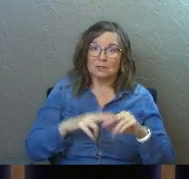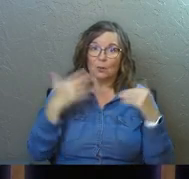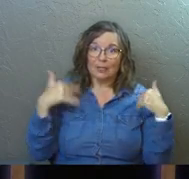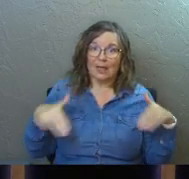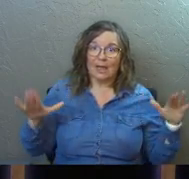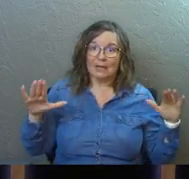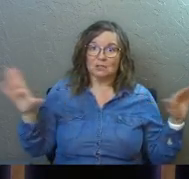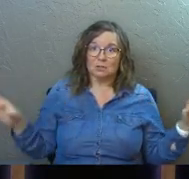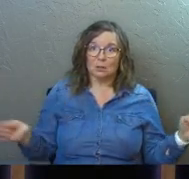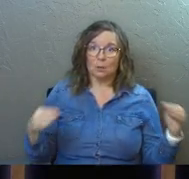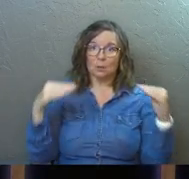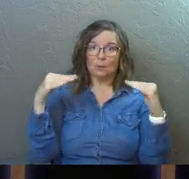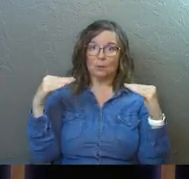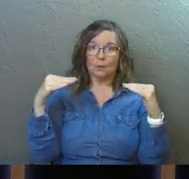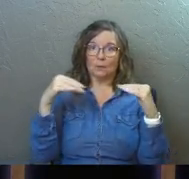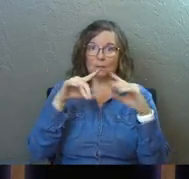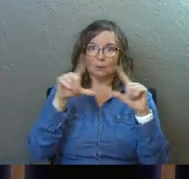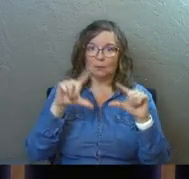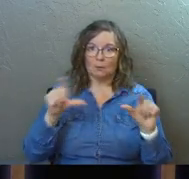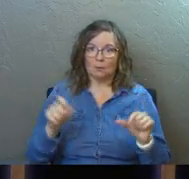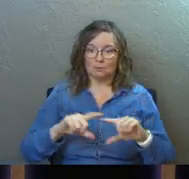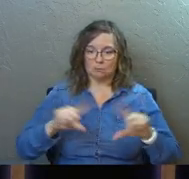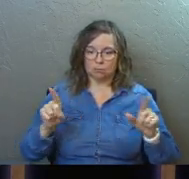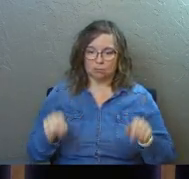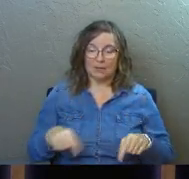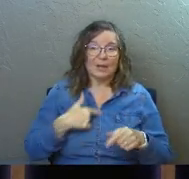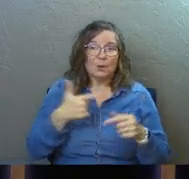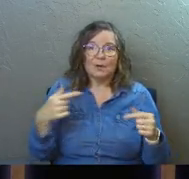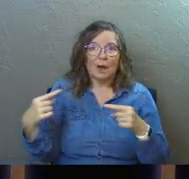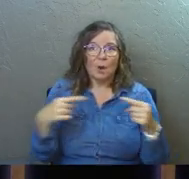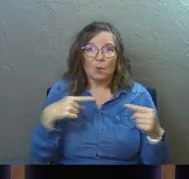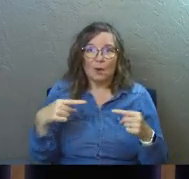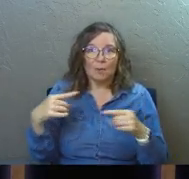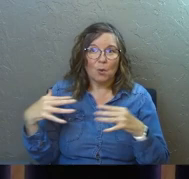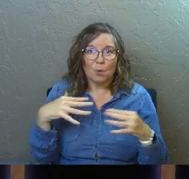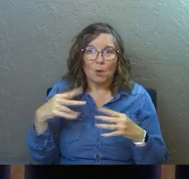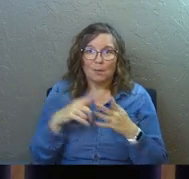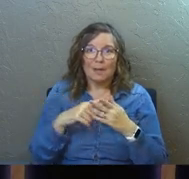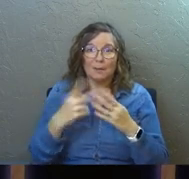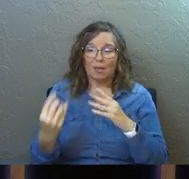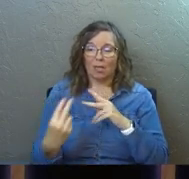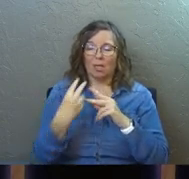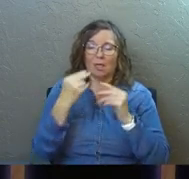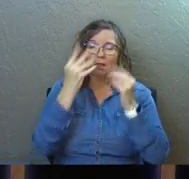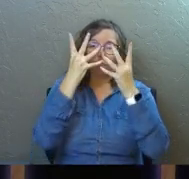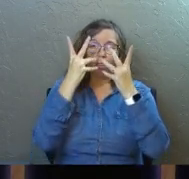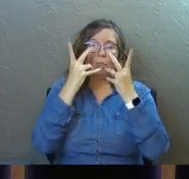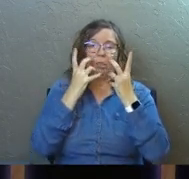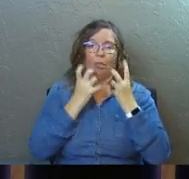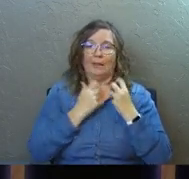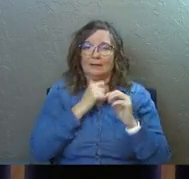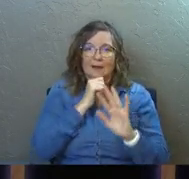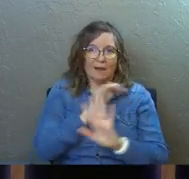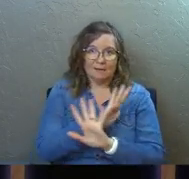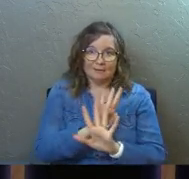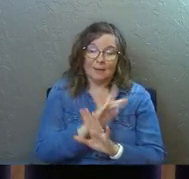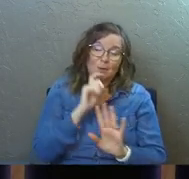angels on top and all that kind of stuff. But it was not a weapon of war. It was not something that melted people's faces off, even though that was cool to